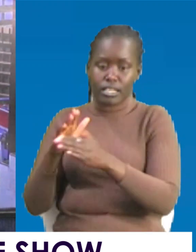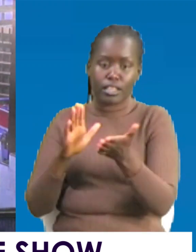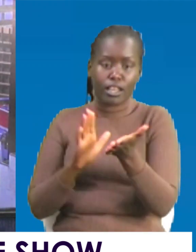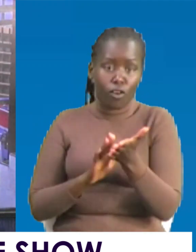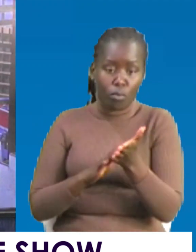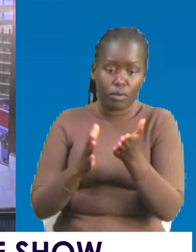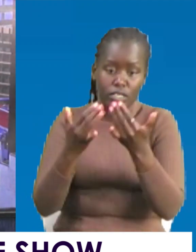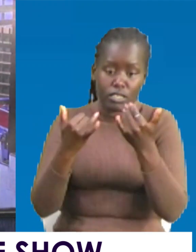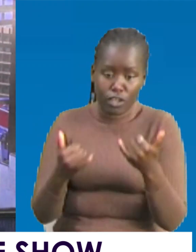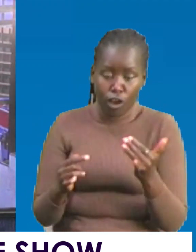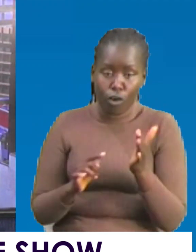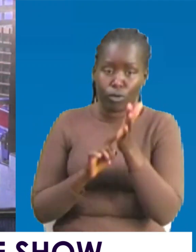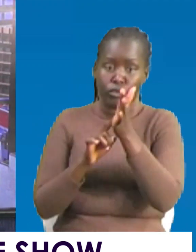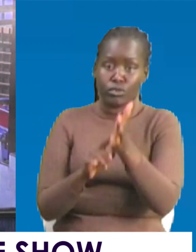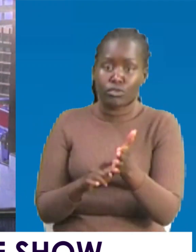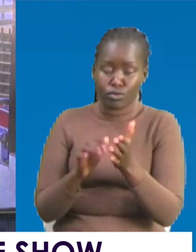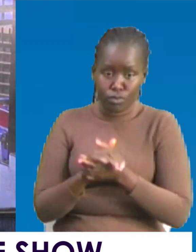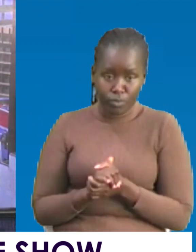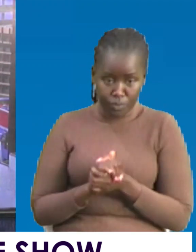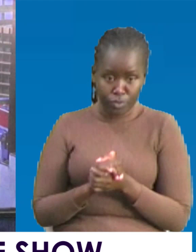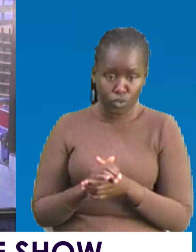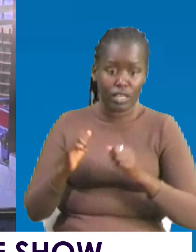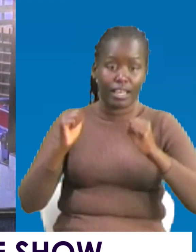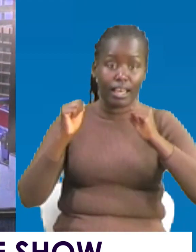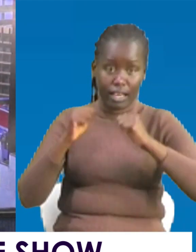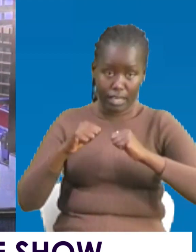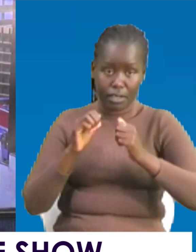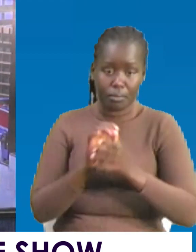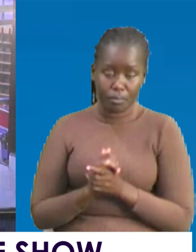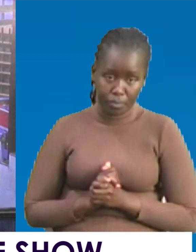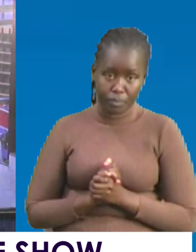now to show the thumbs up, the agreement with this.